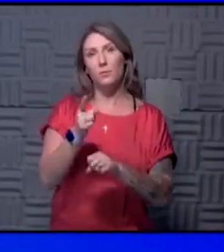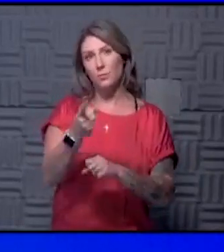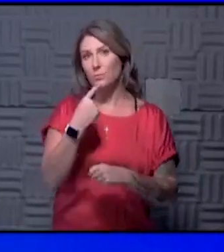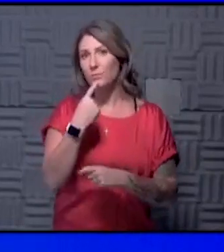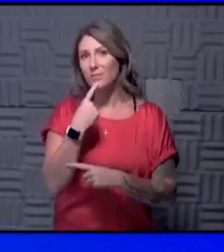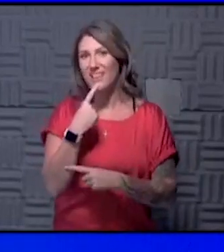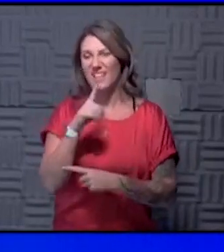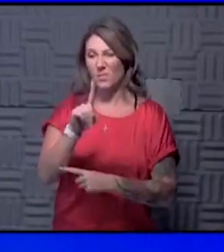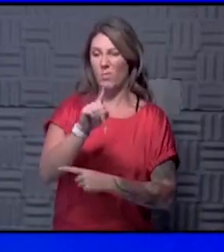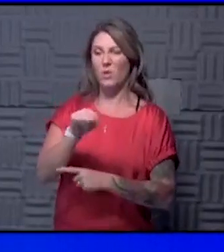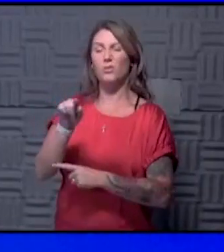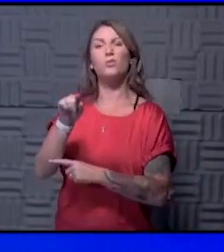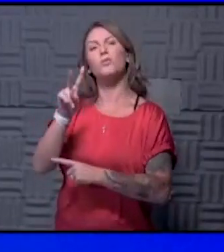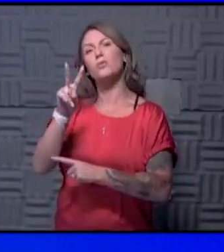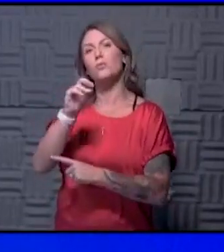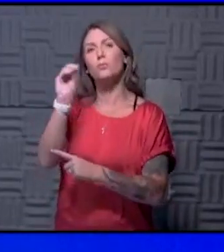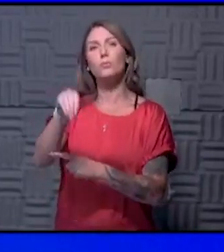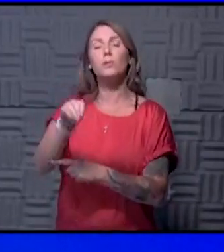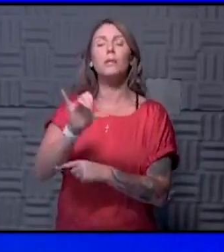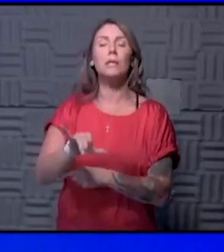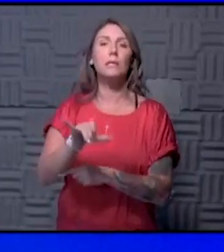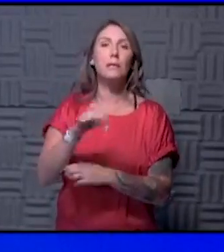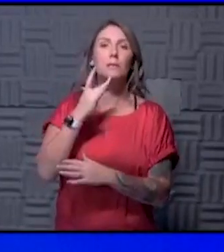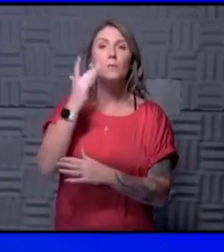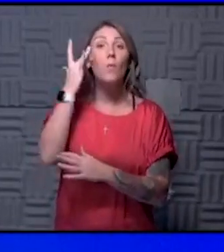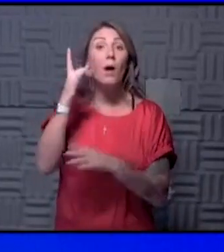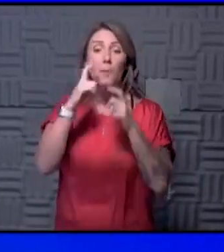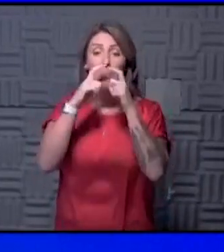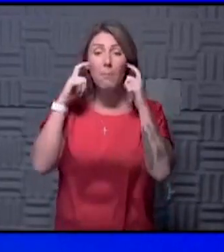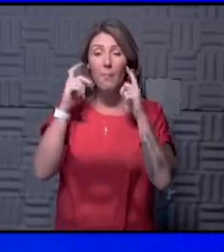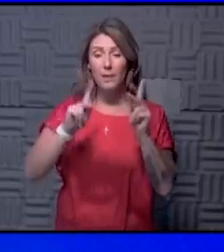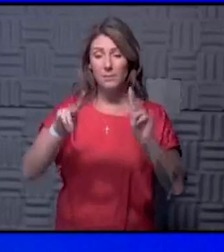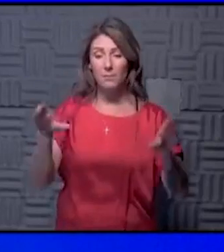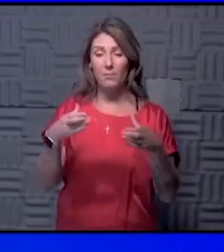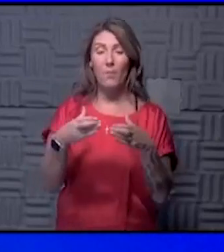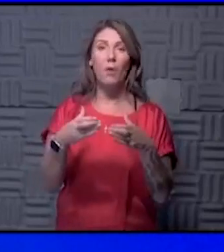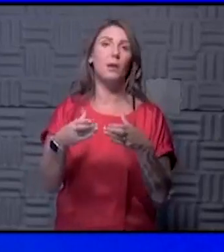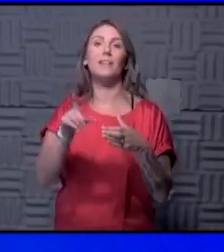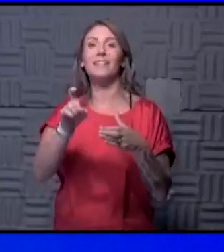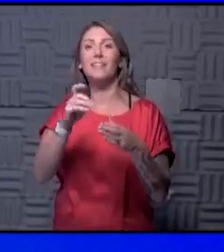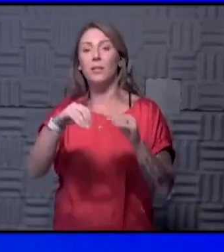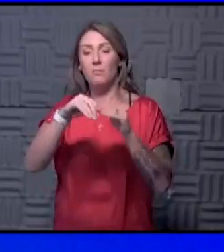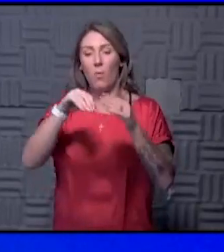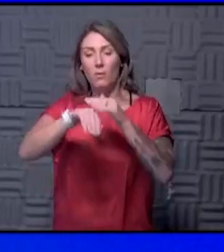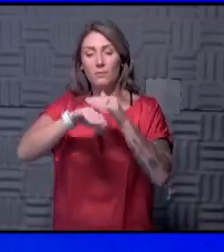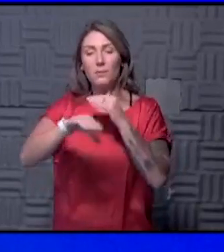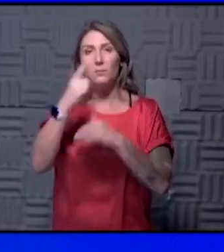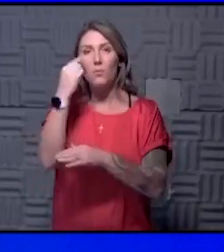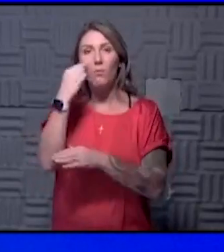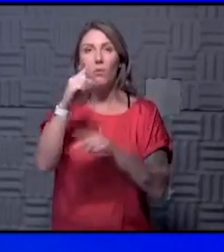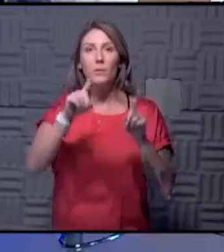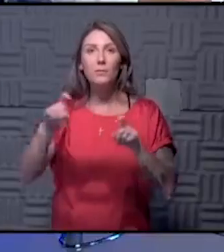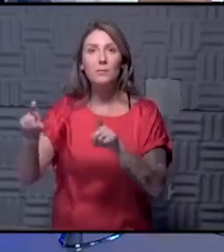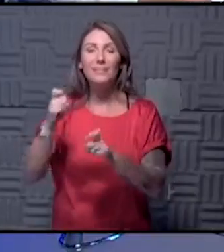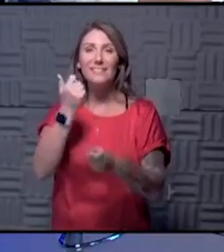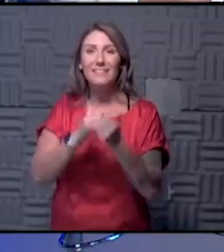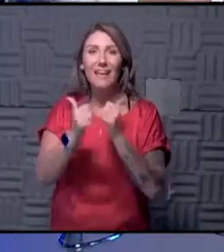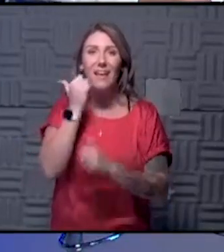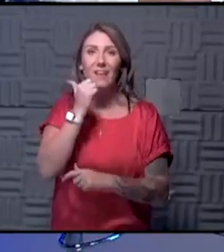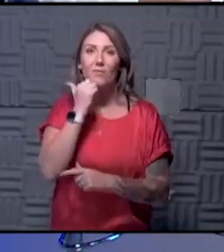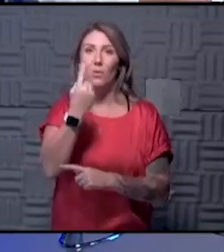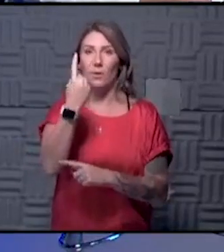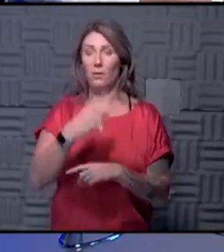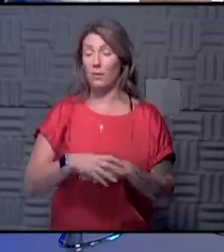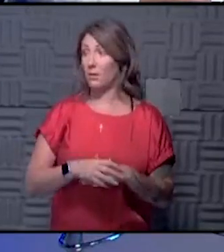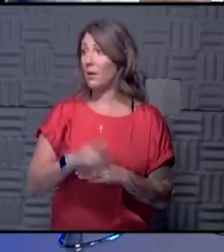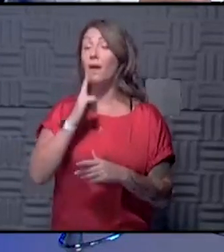1 to 2%. And that's why for the mass population, we certainly want more accessible testing for everybody on a more frequent basis. I'd like to